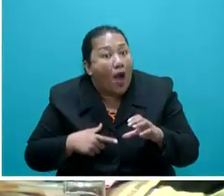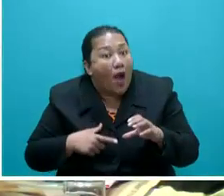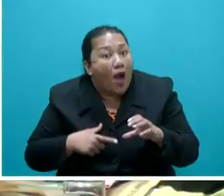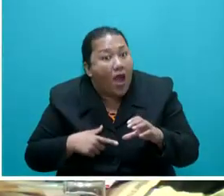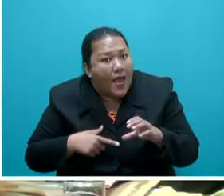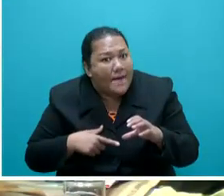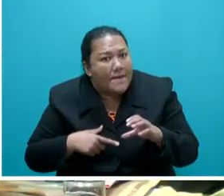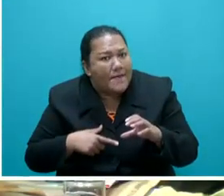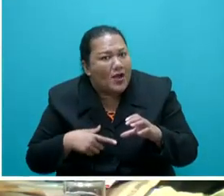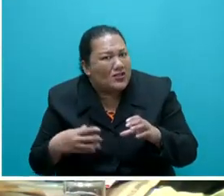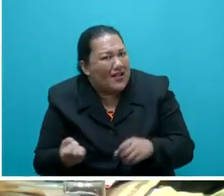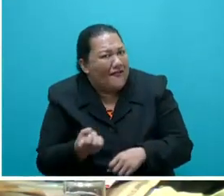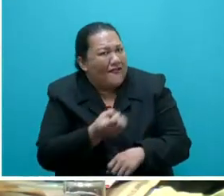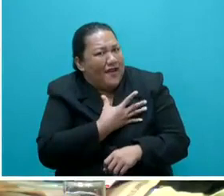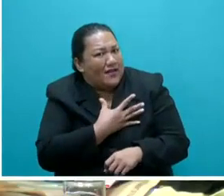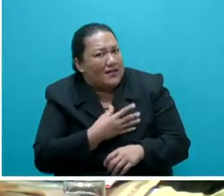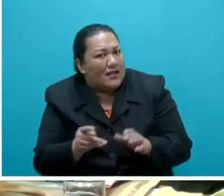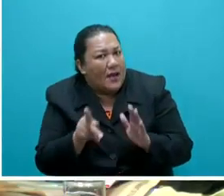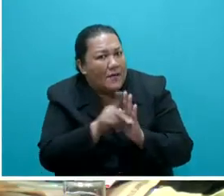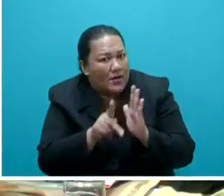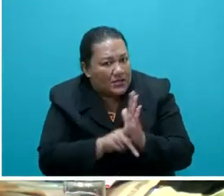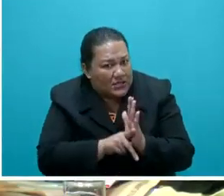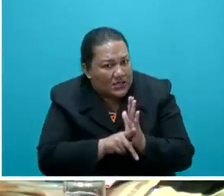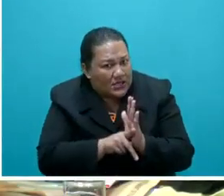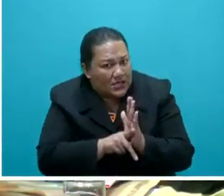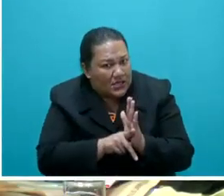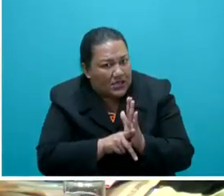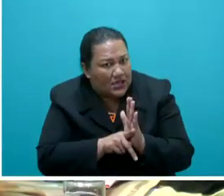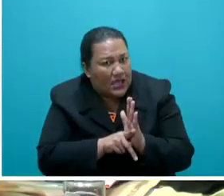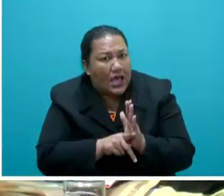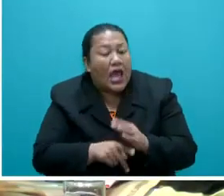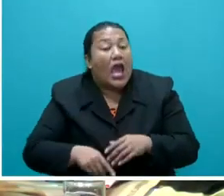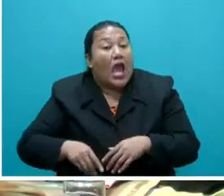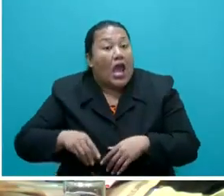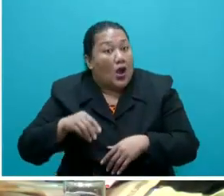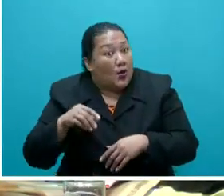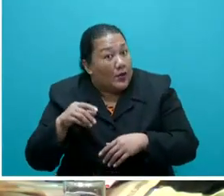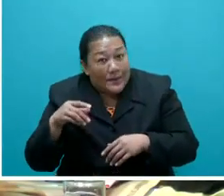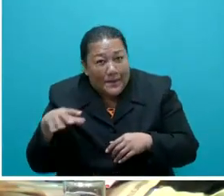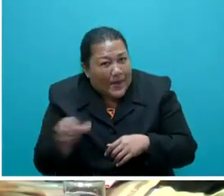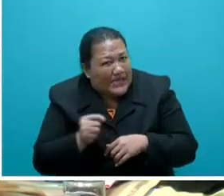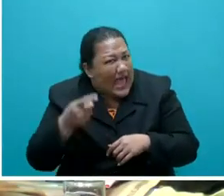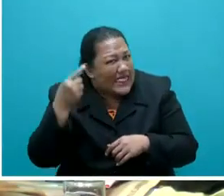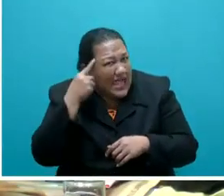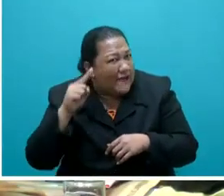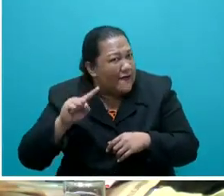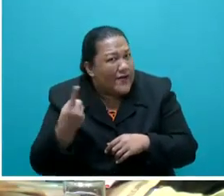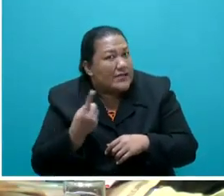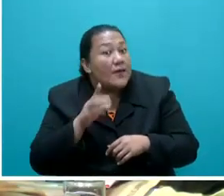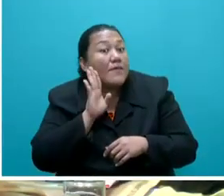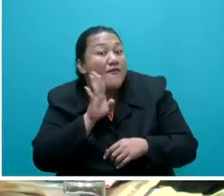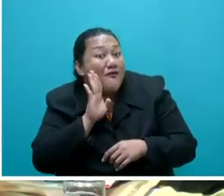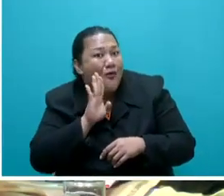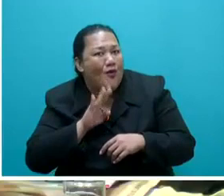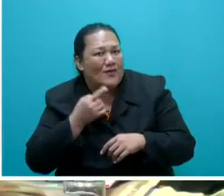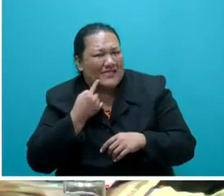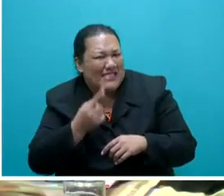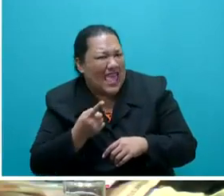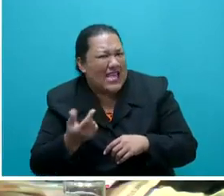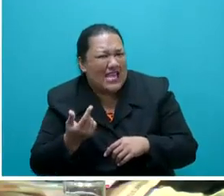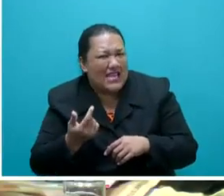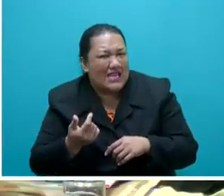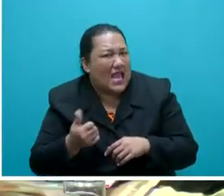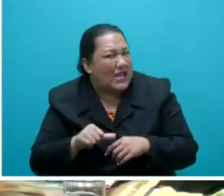expediency, or, to borrow her own words, out of anger and disgust. I speak not only as a member